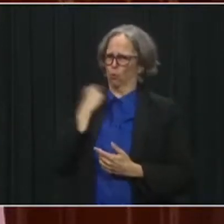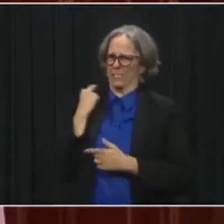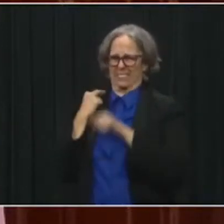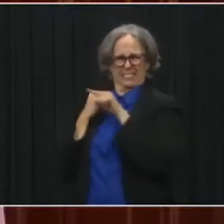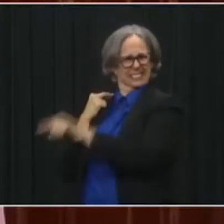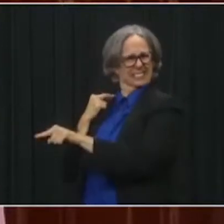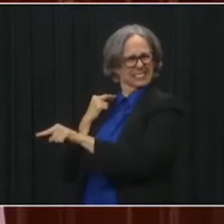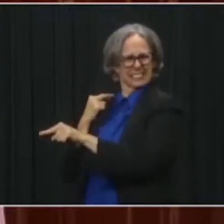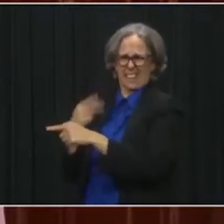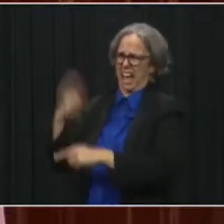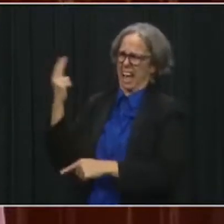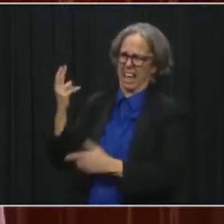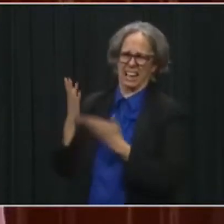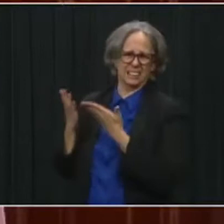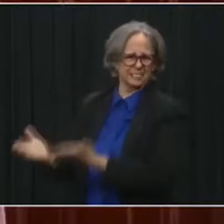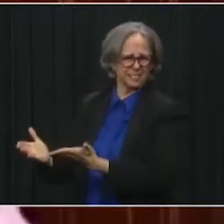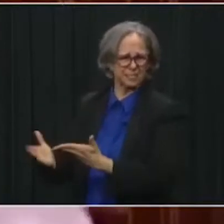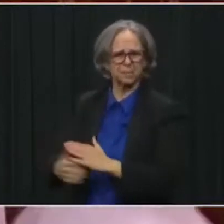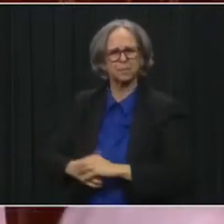Governor?